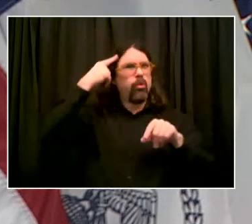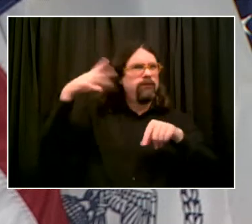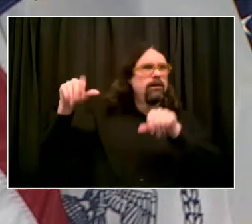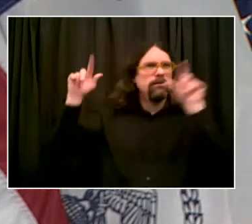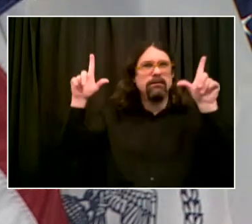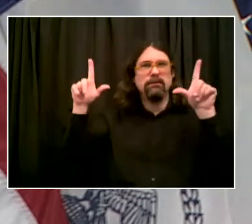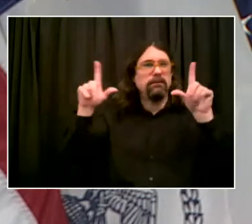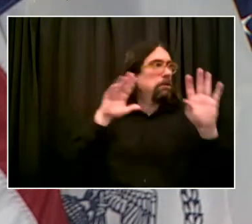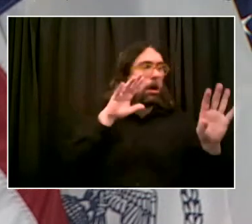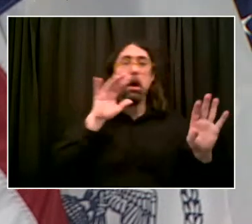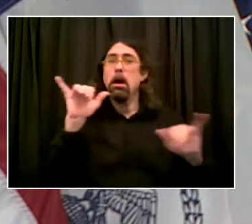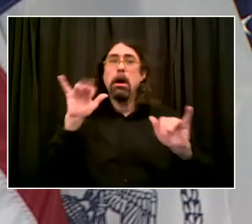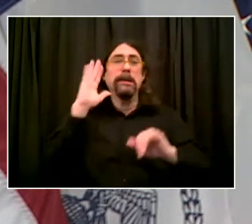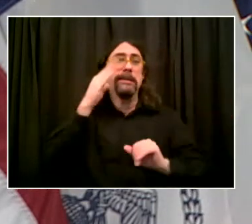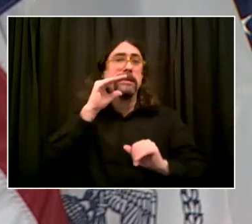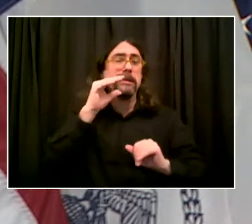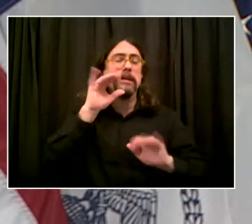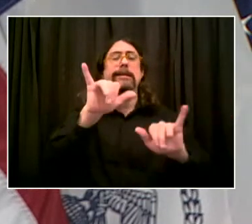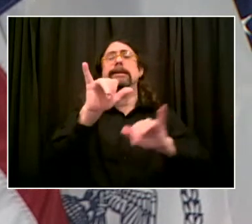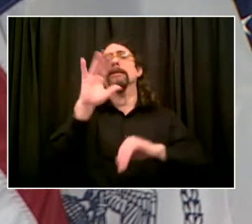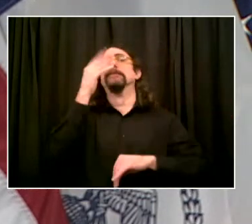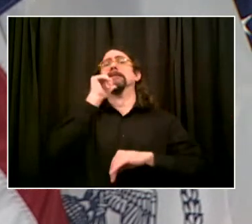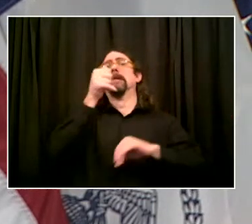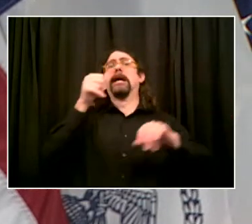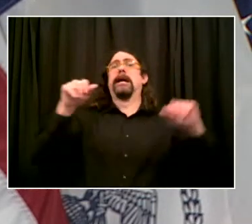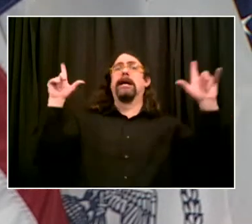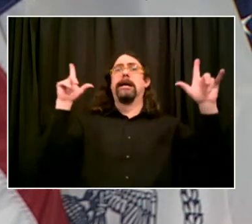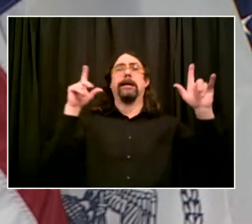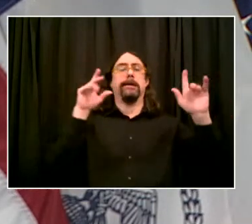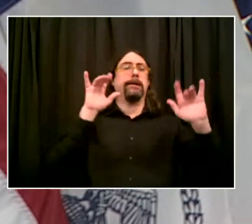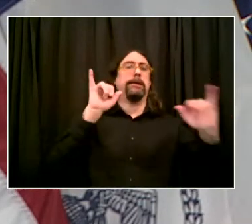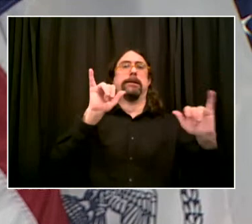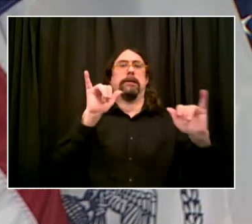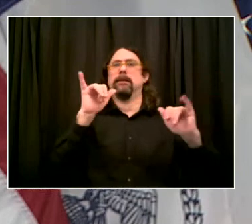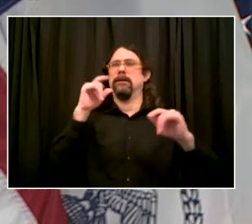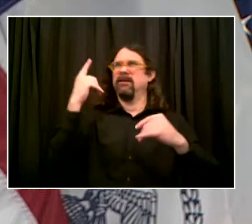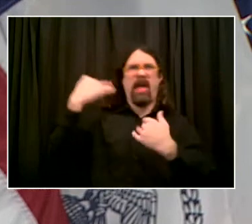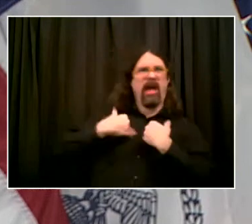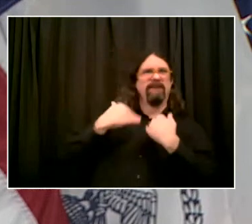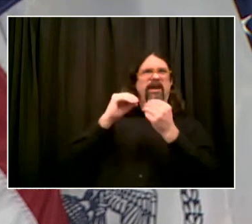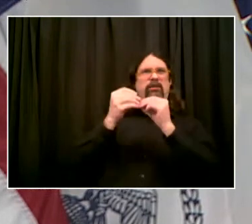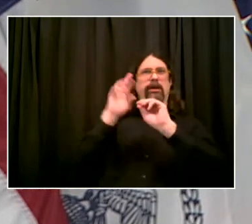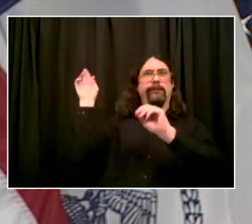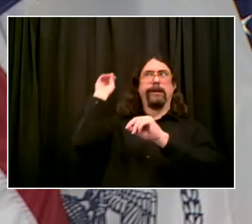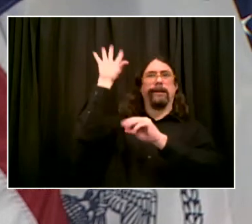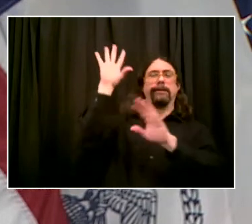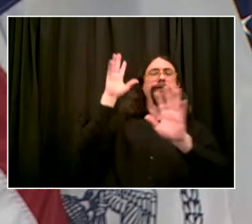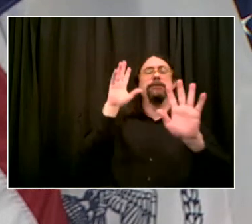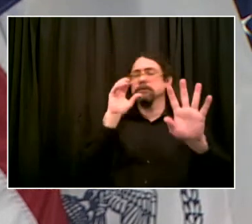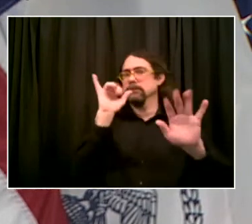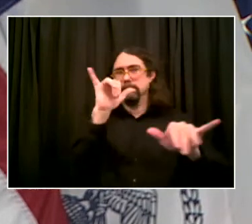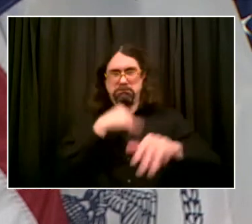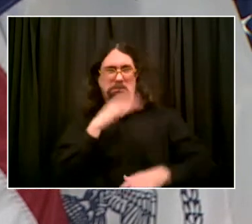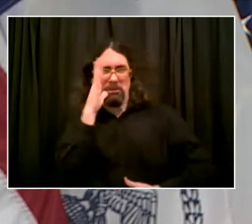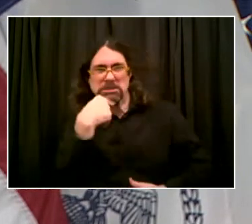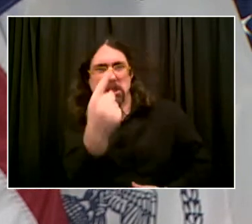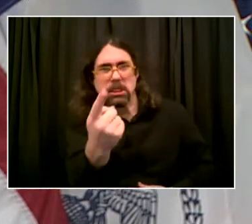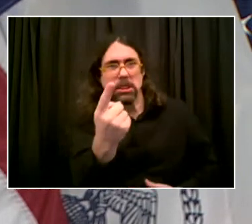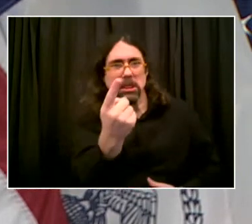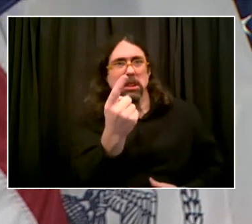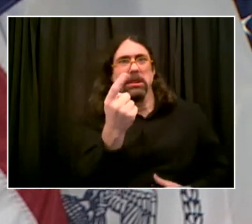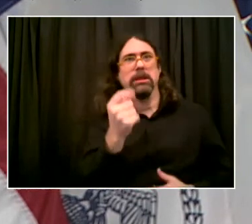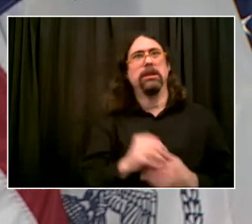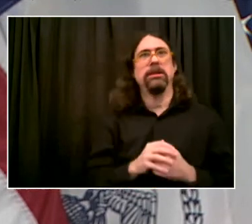Clearly, strong disparity in terms of many more white residents getting